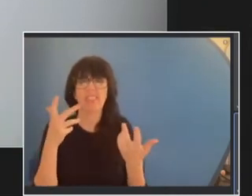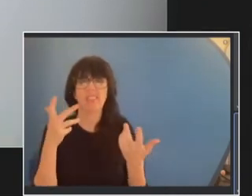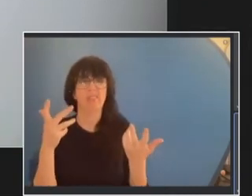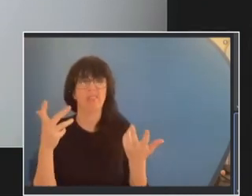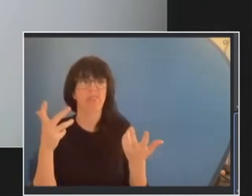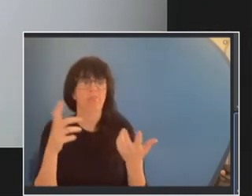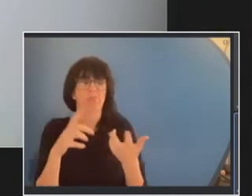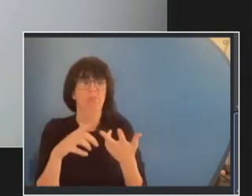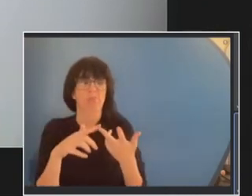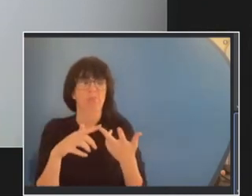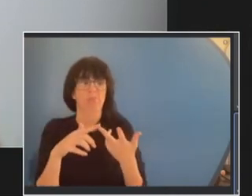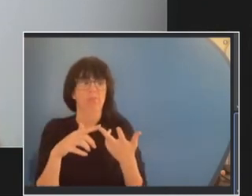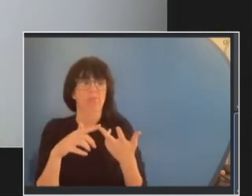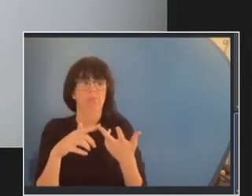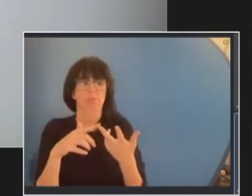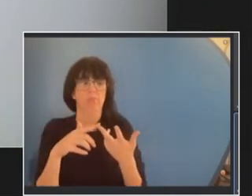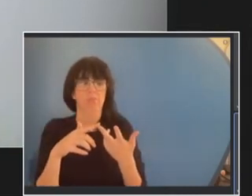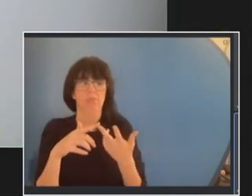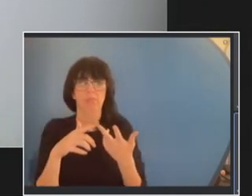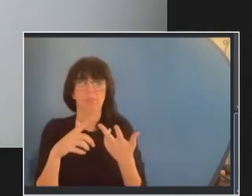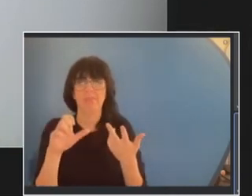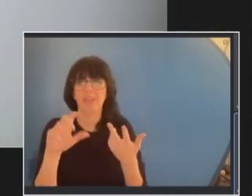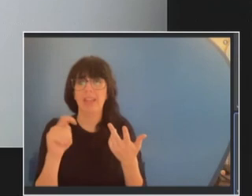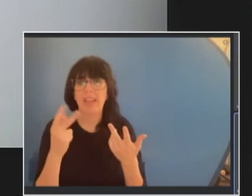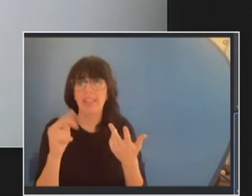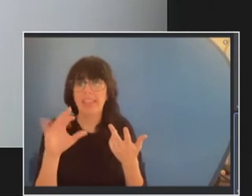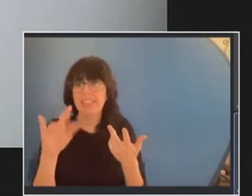matter what ethnicity you are.